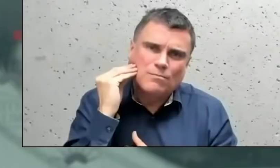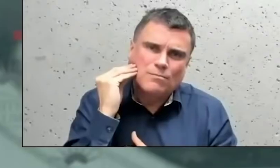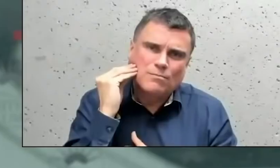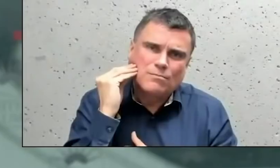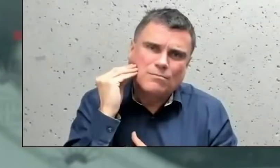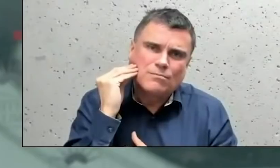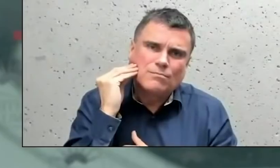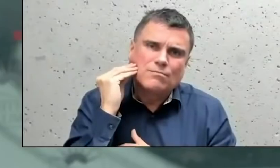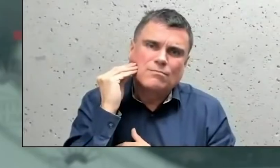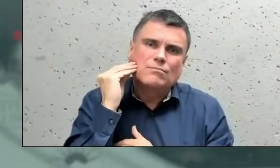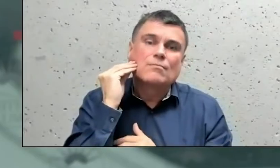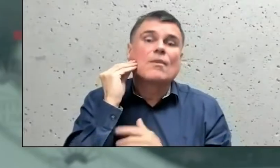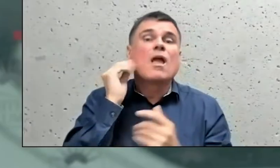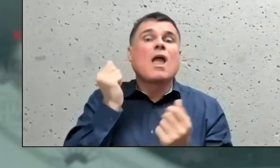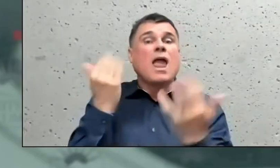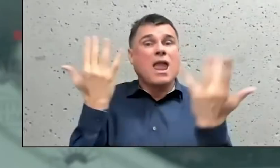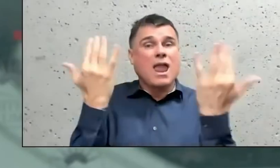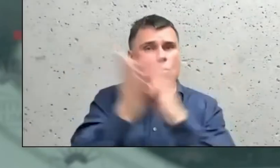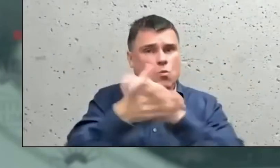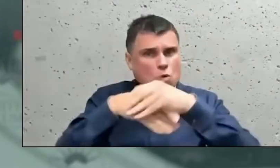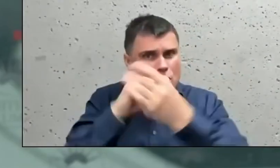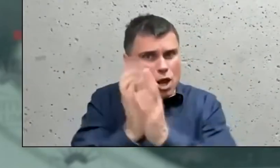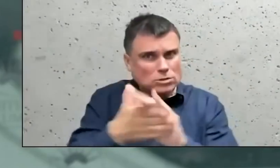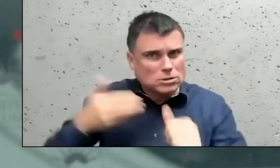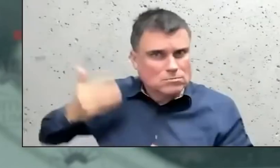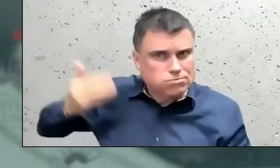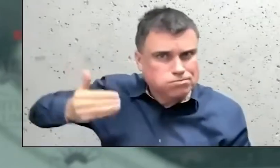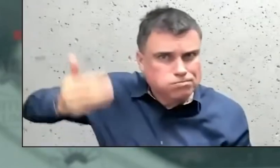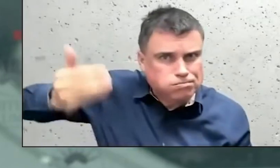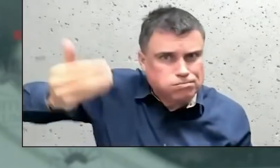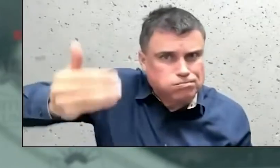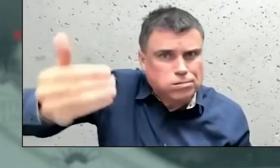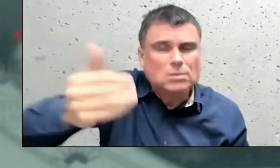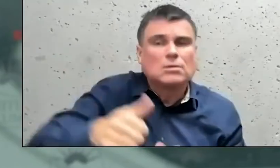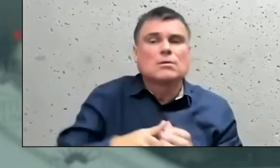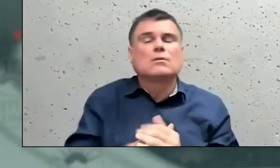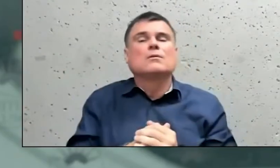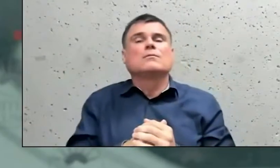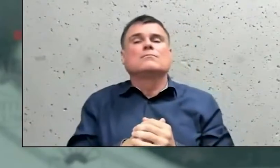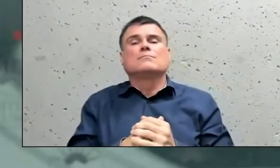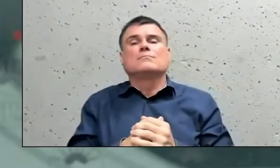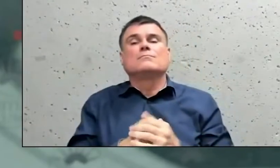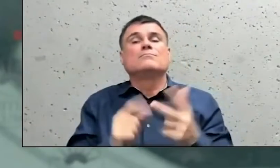that makes a difference. And wearing a mask as an additional layer of protection.